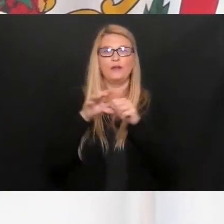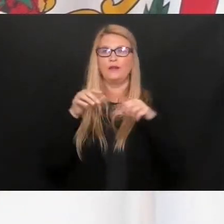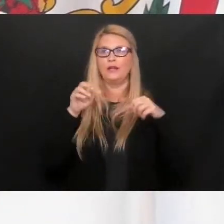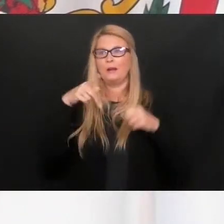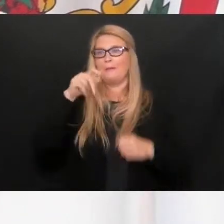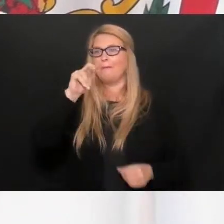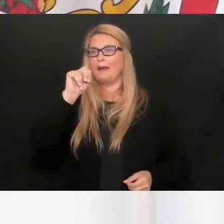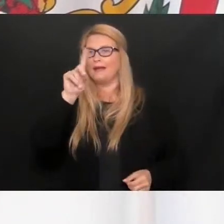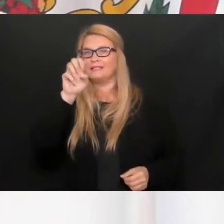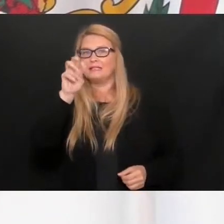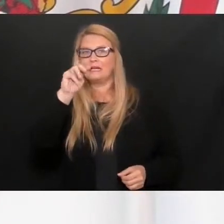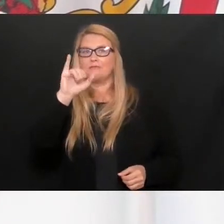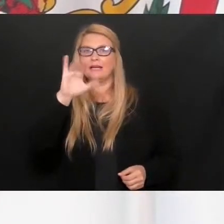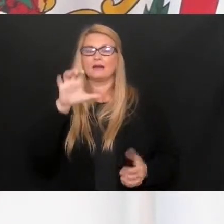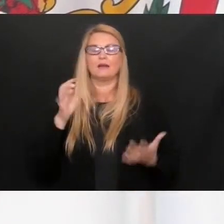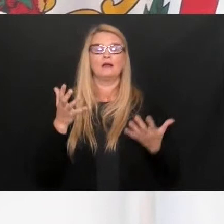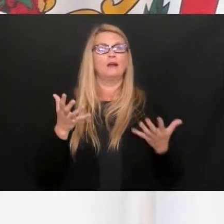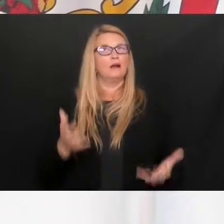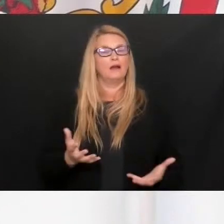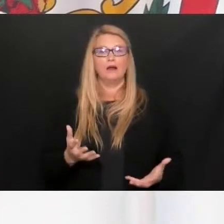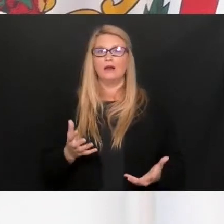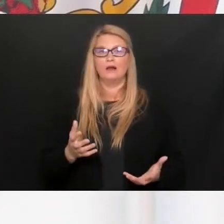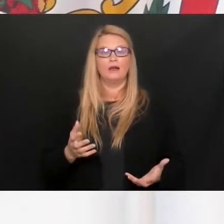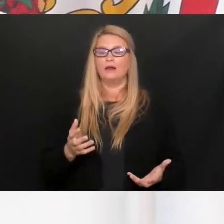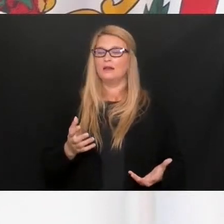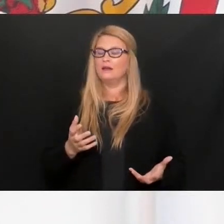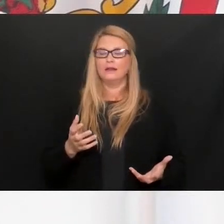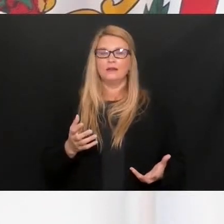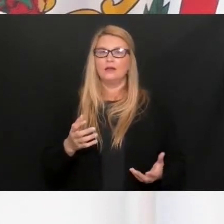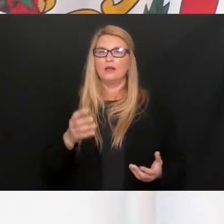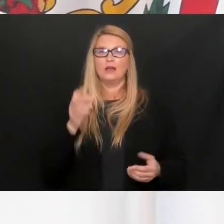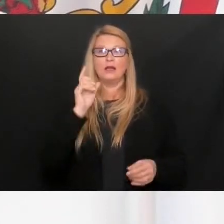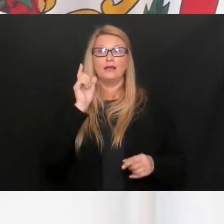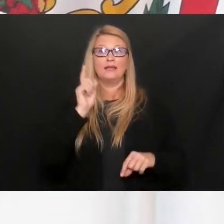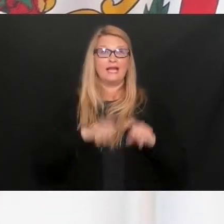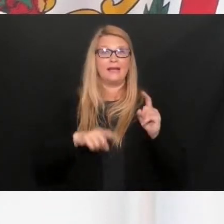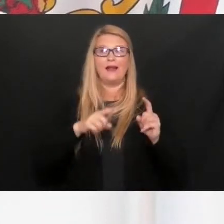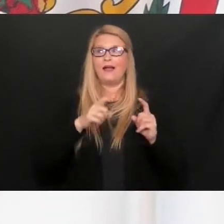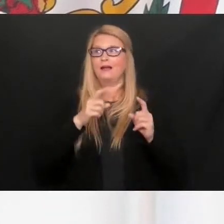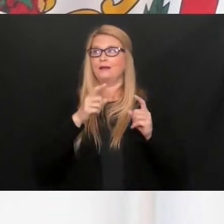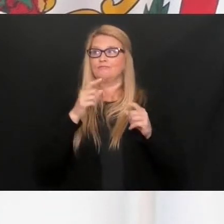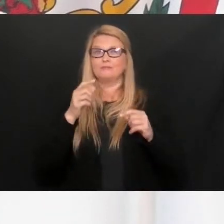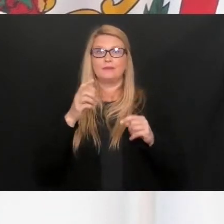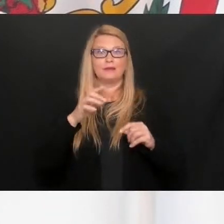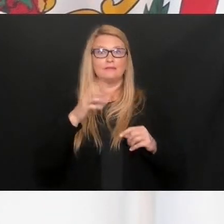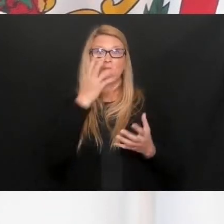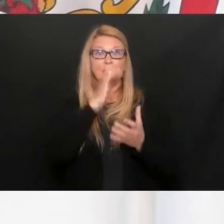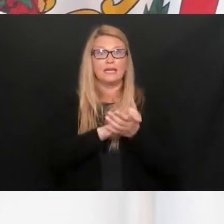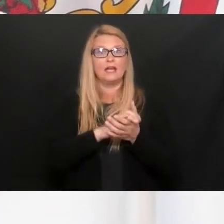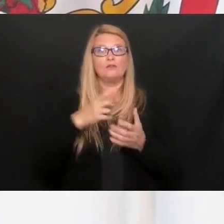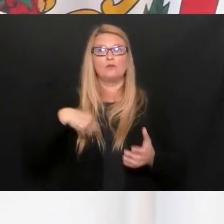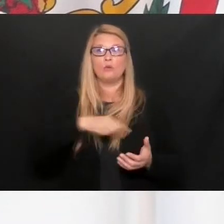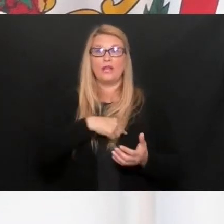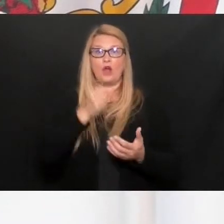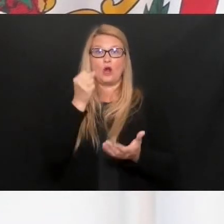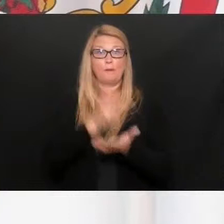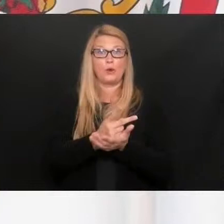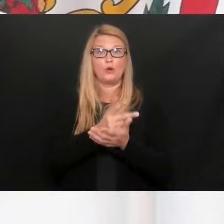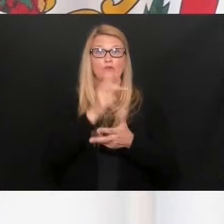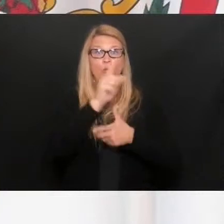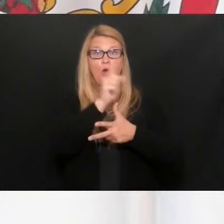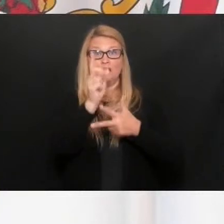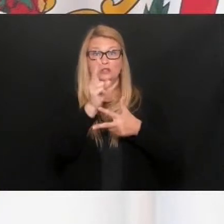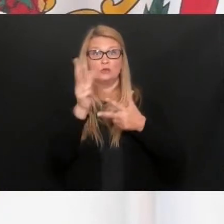just sit back and say that they were absolutely approved by all three of these agencies in a way that kept us the